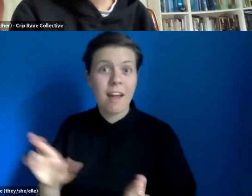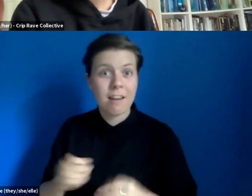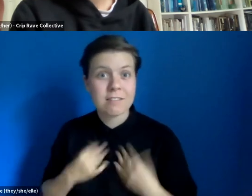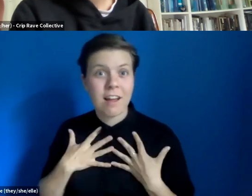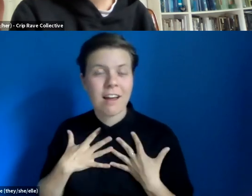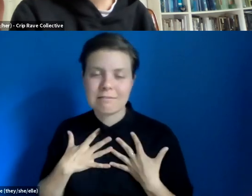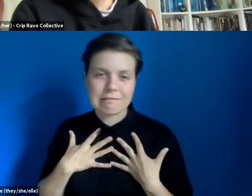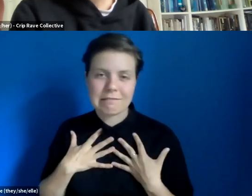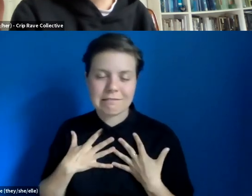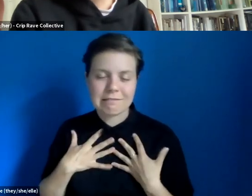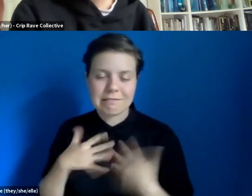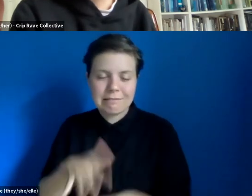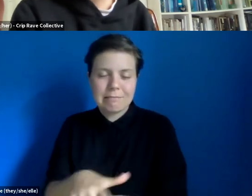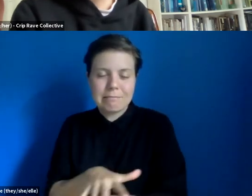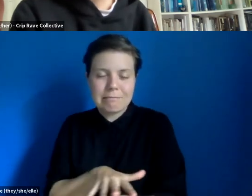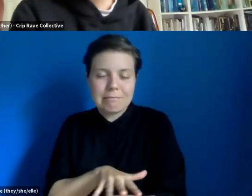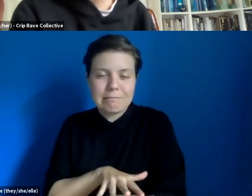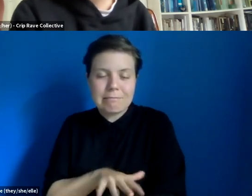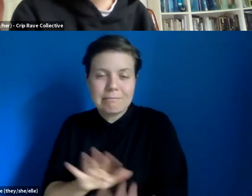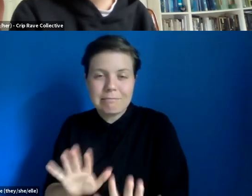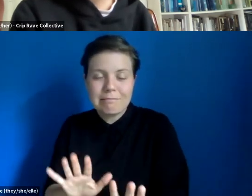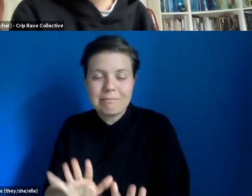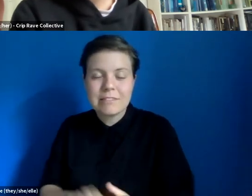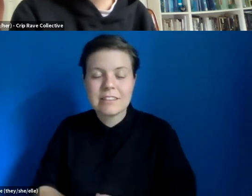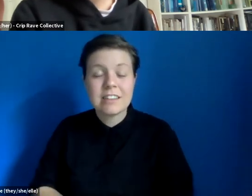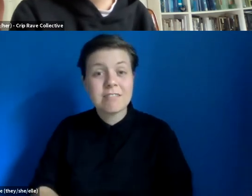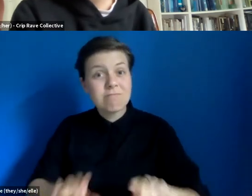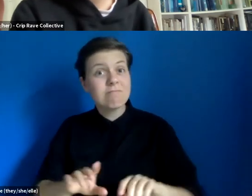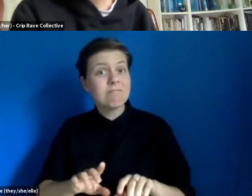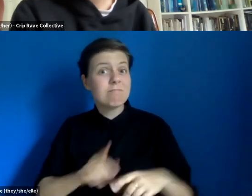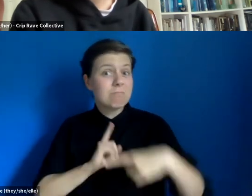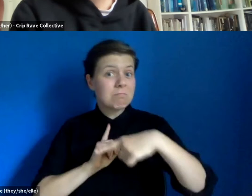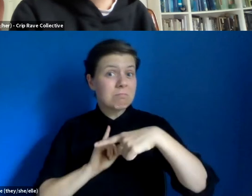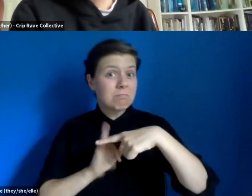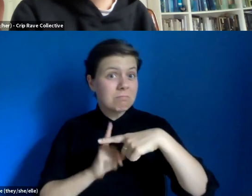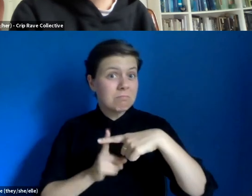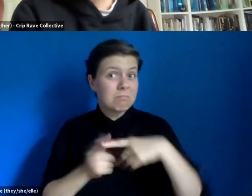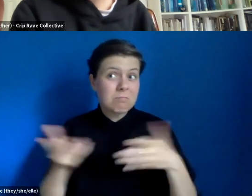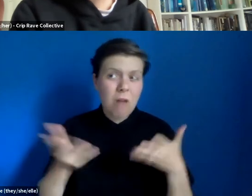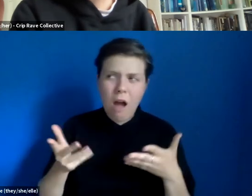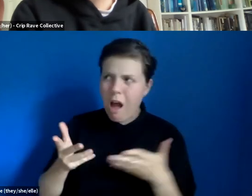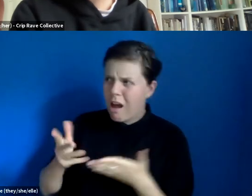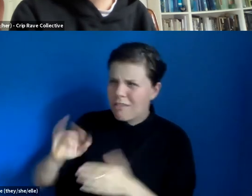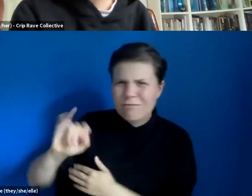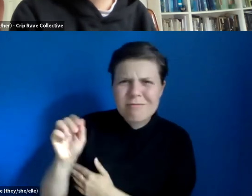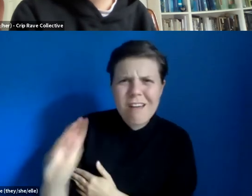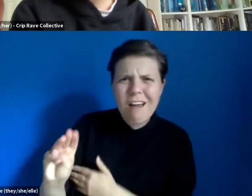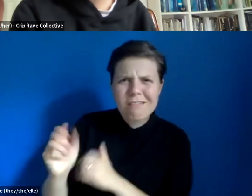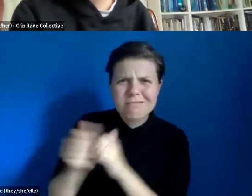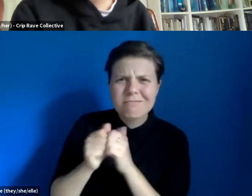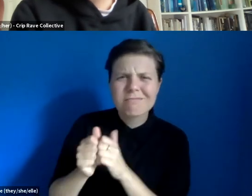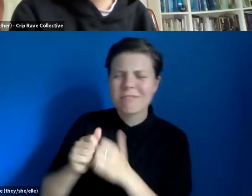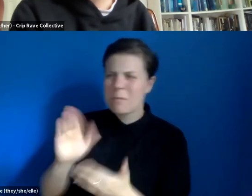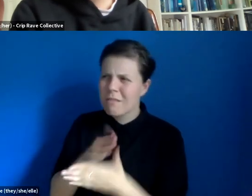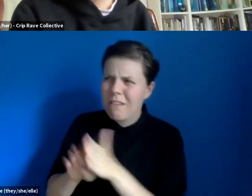But the advantages with like doing these jams remotely and these hacks remotely, we actually